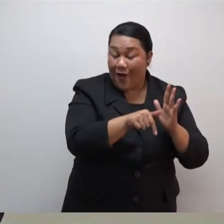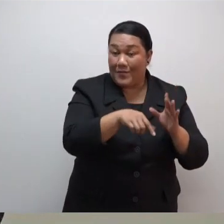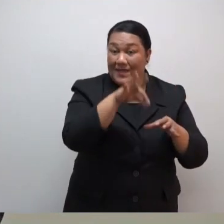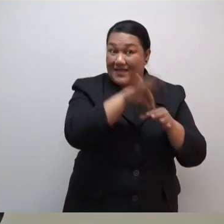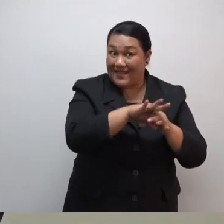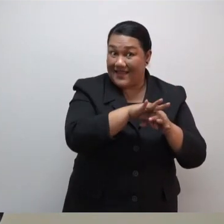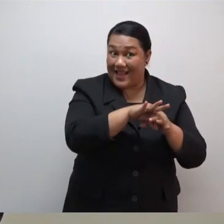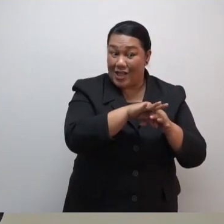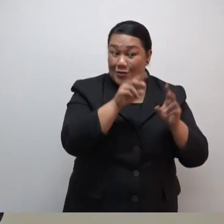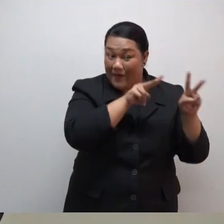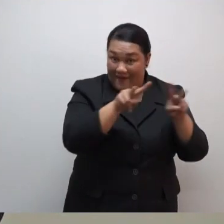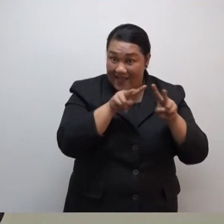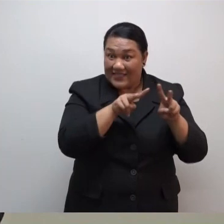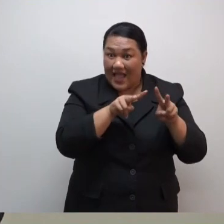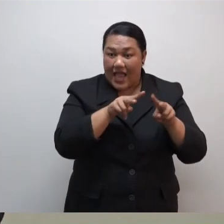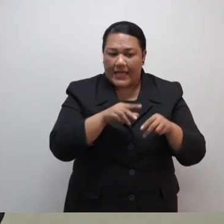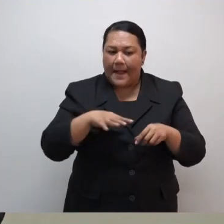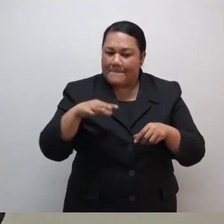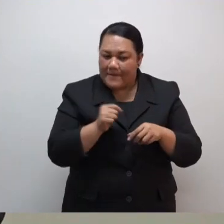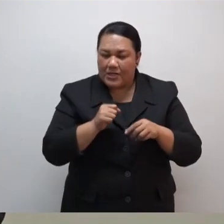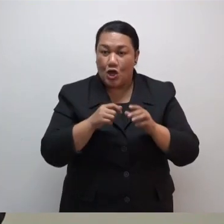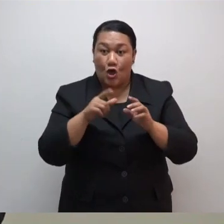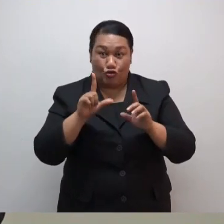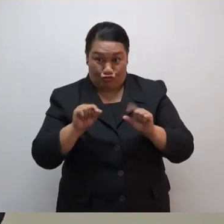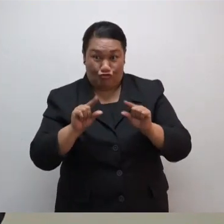job. And obviously the court